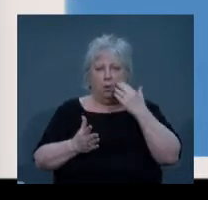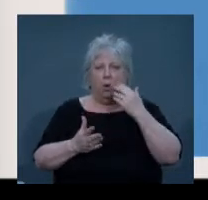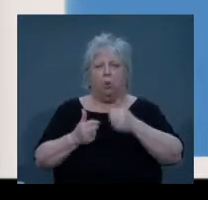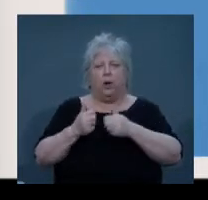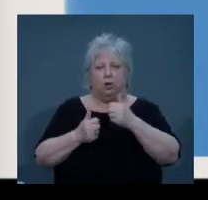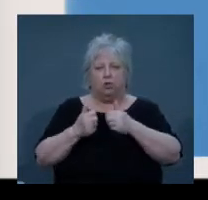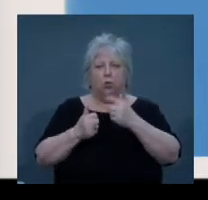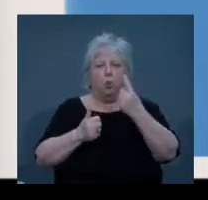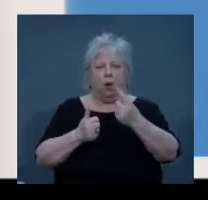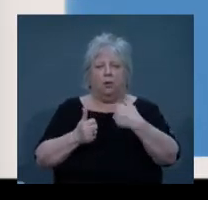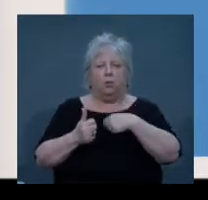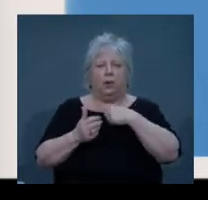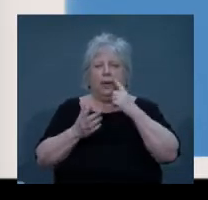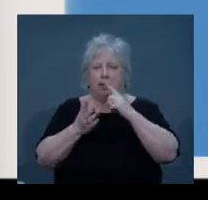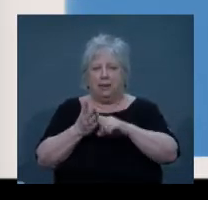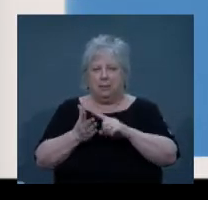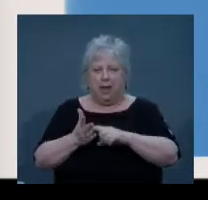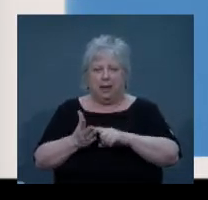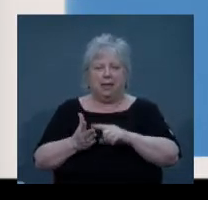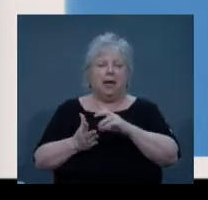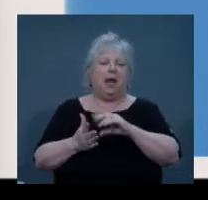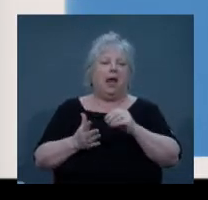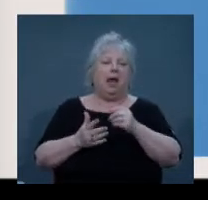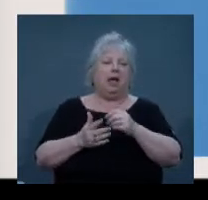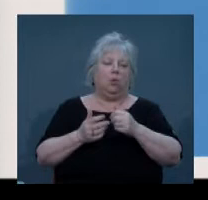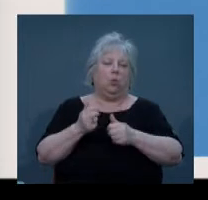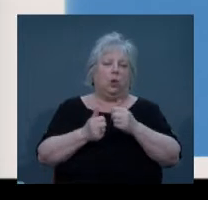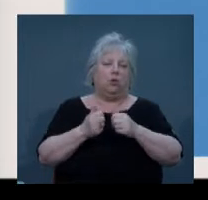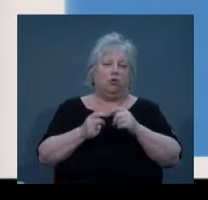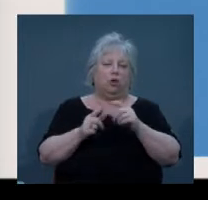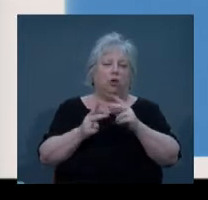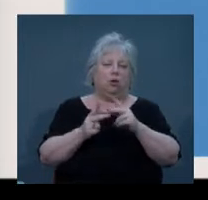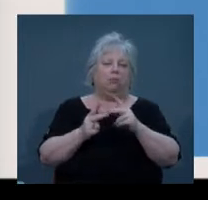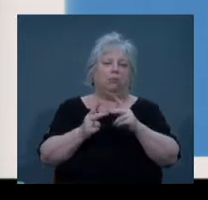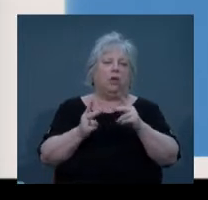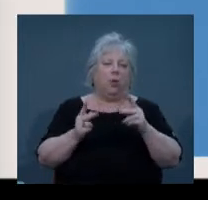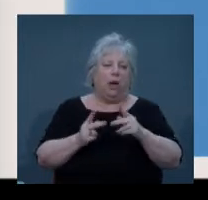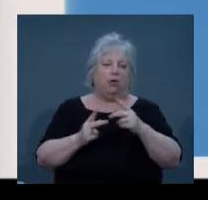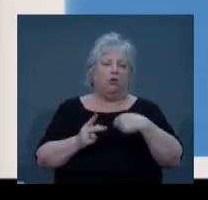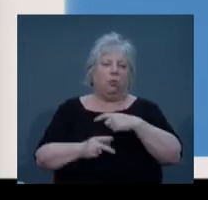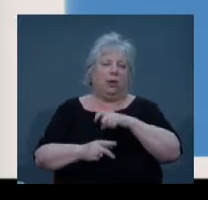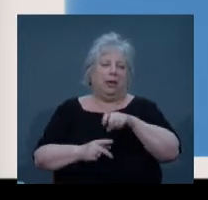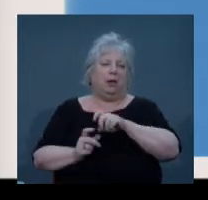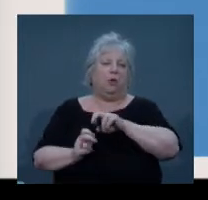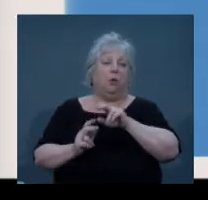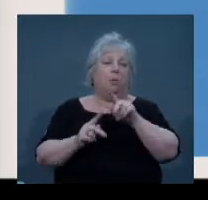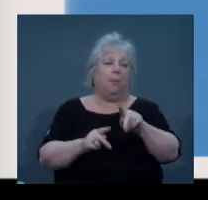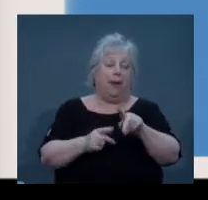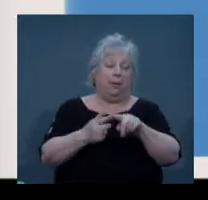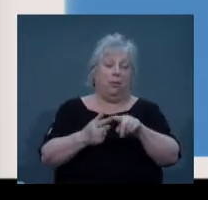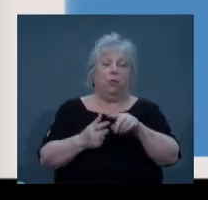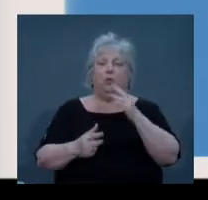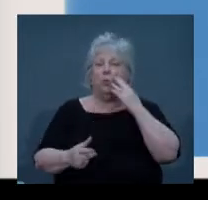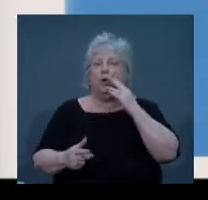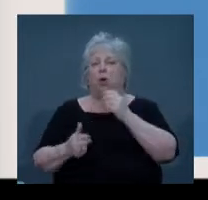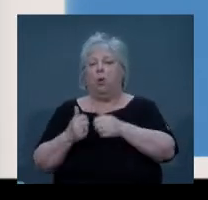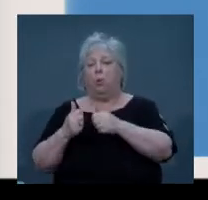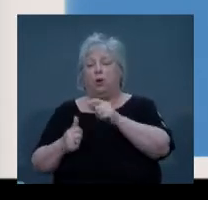what locations and what we need to go back to. So we're tracking it. So we know what 20% we did